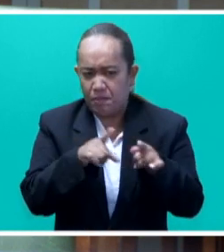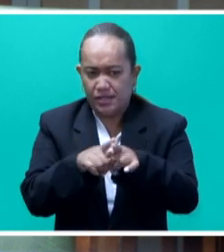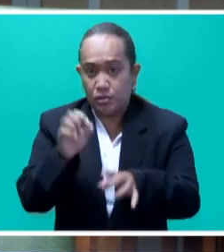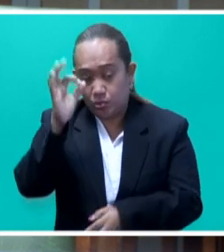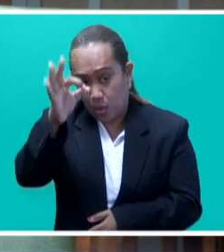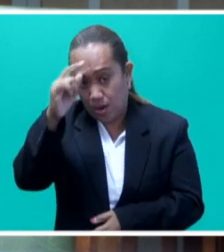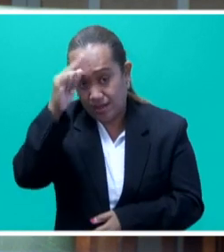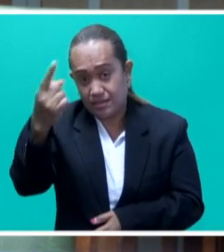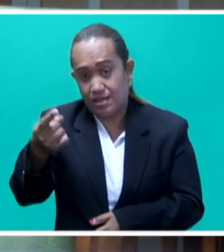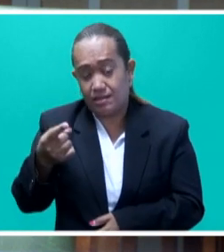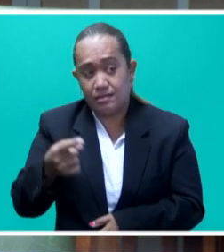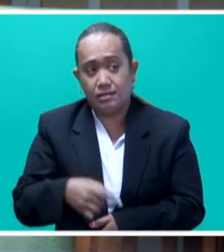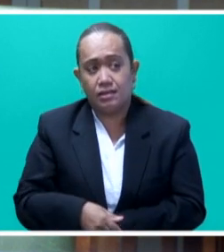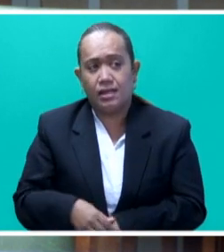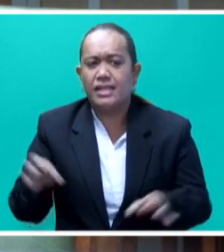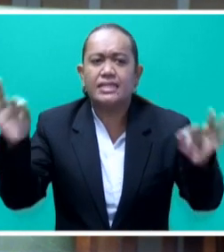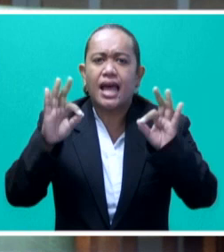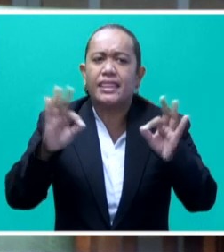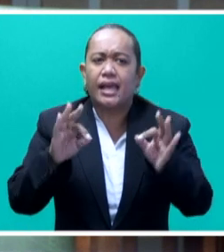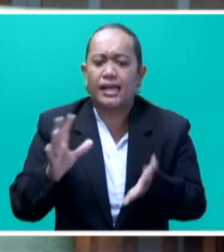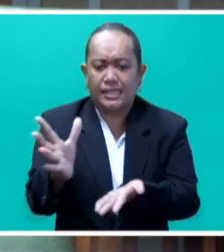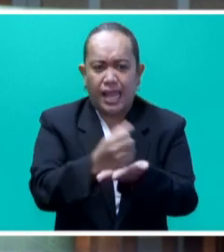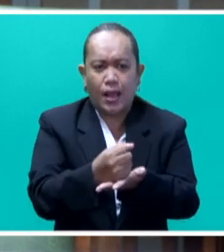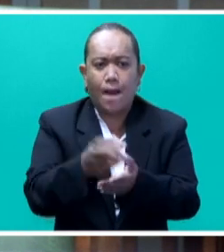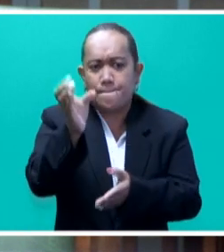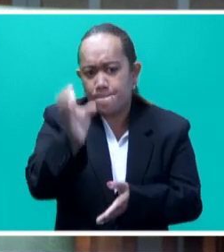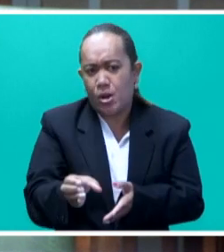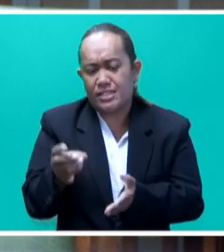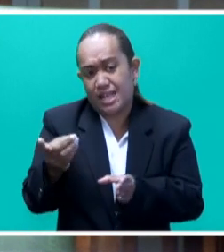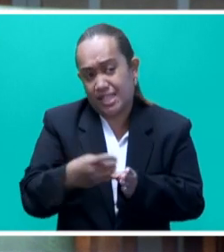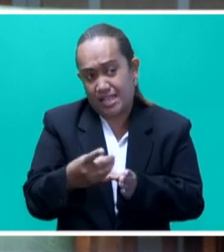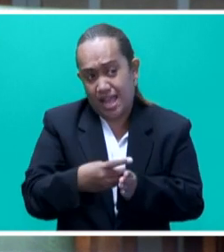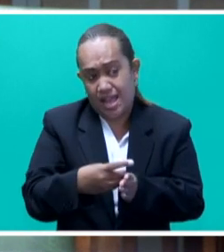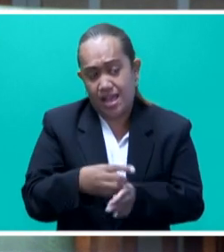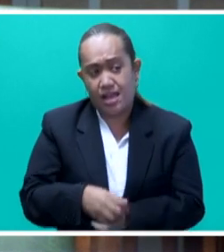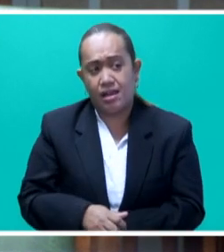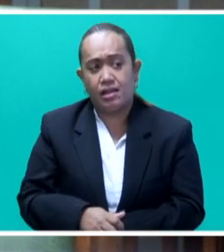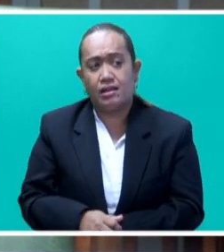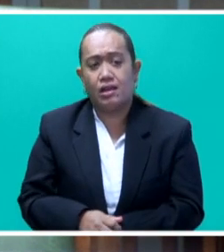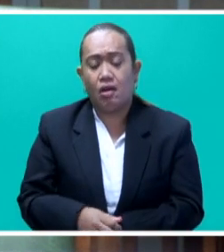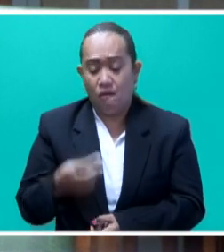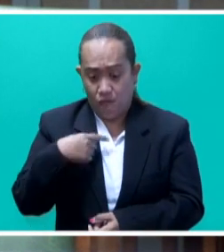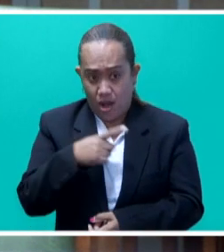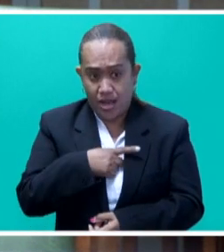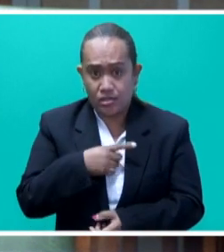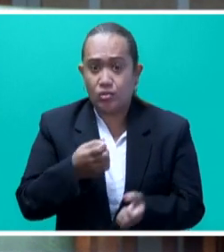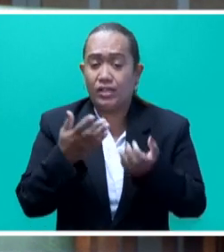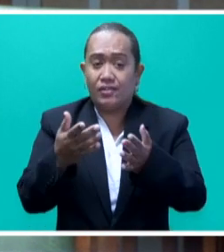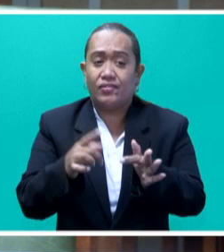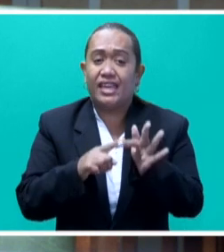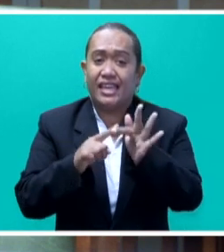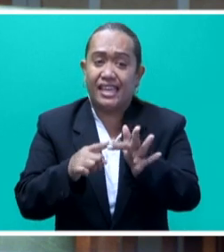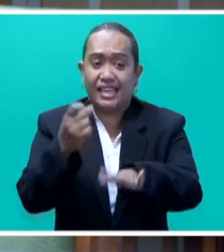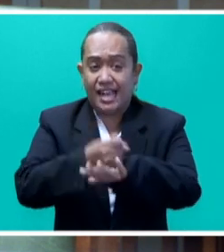happening. There is no taking of personal data, as erroneously stated by him. In order for us to provide e-government services such